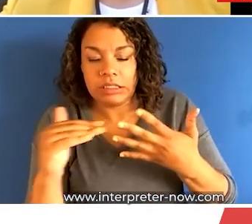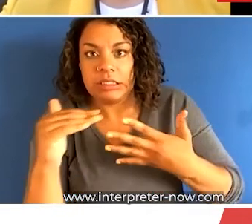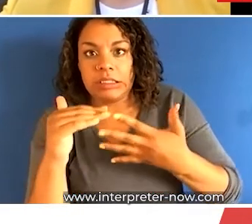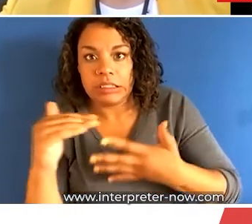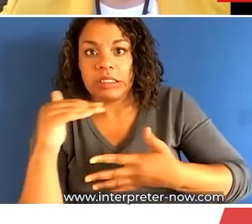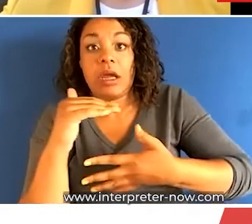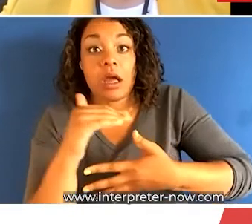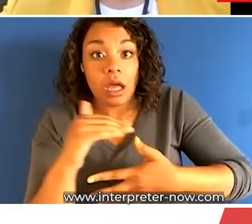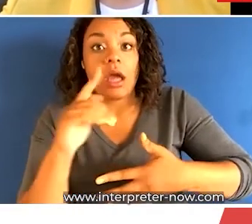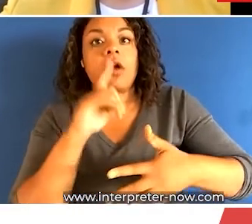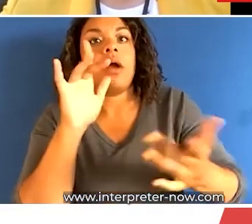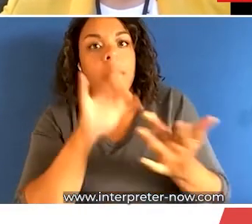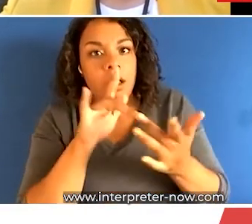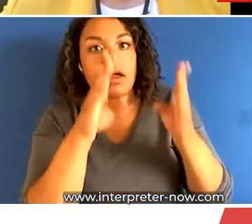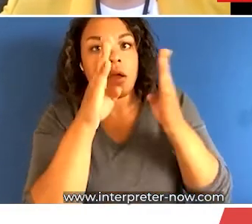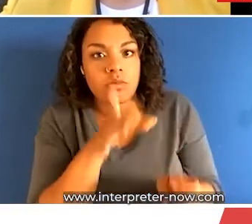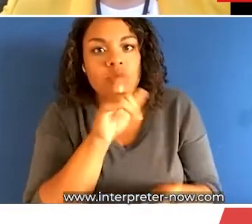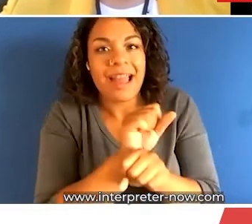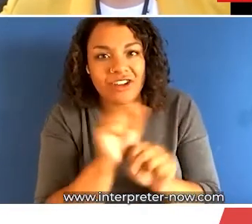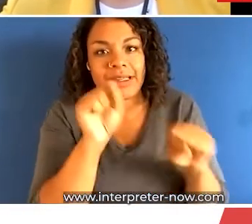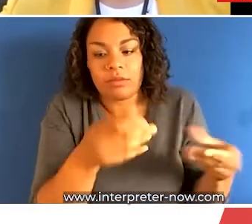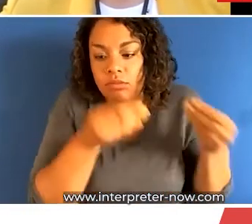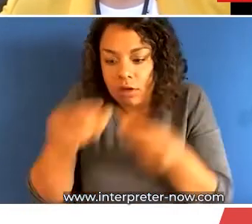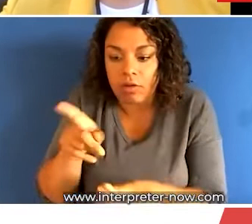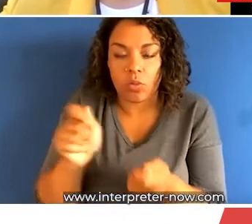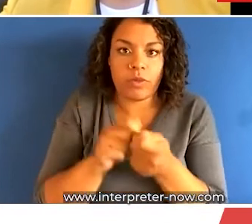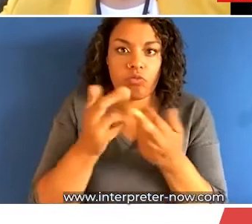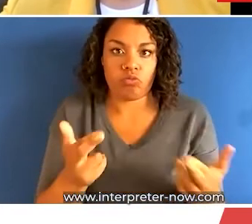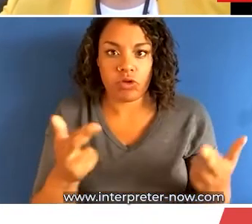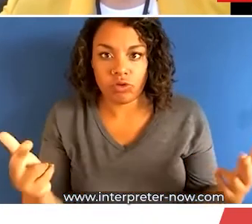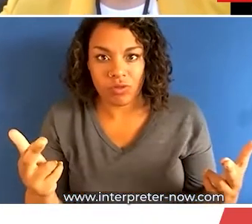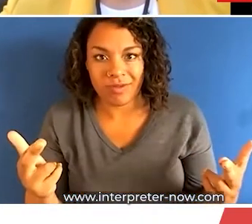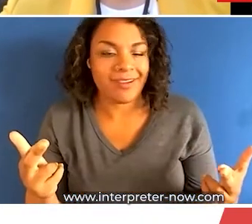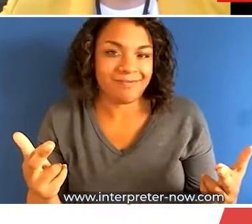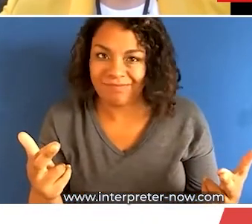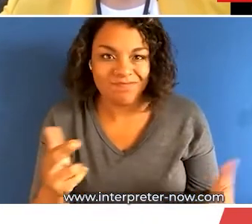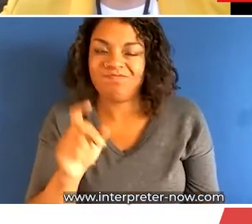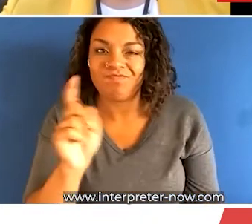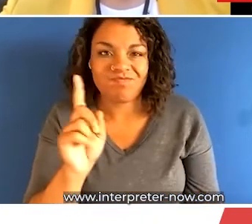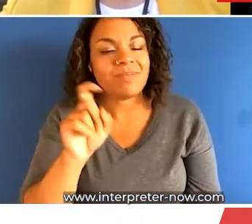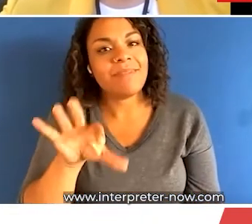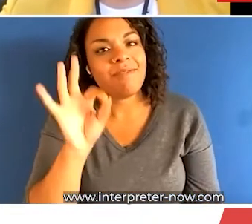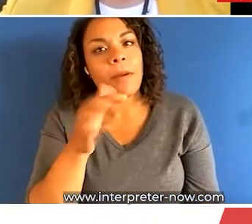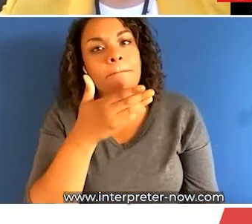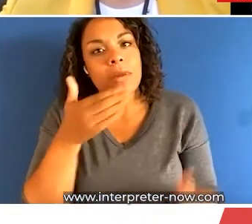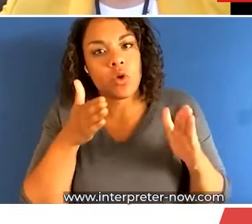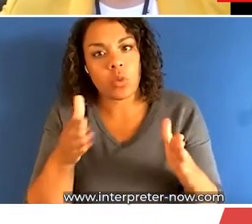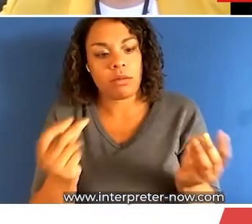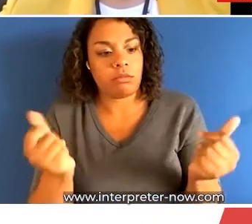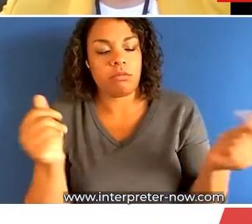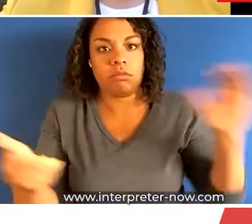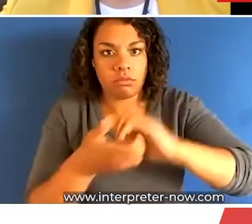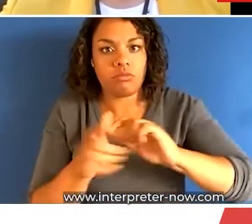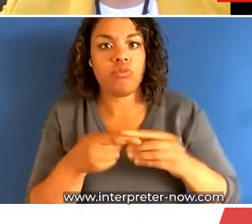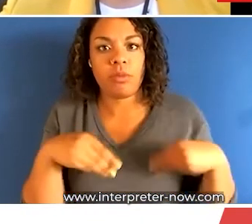can actually provide certain resources, we need to figure out a better way to providing those. We need